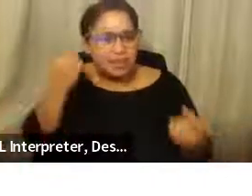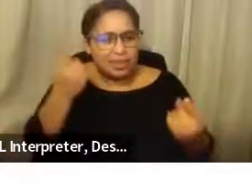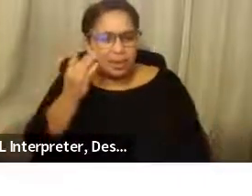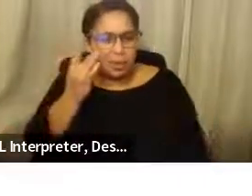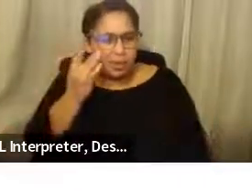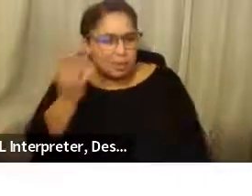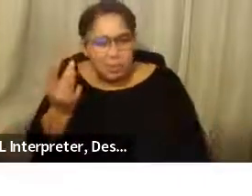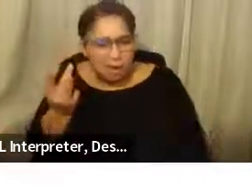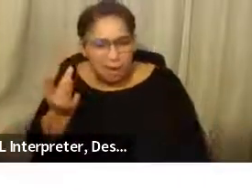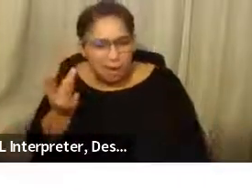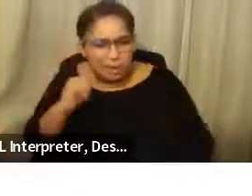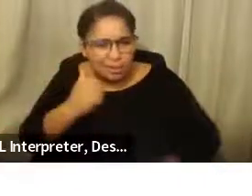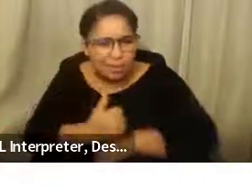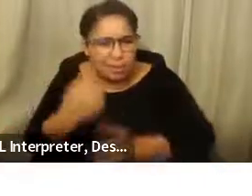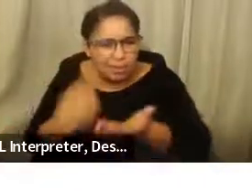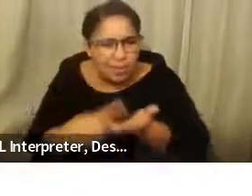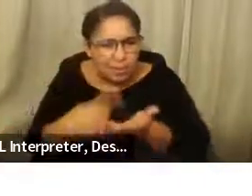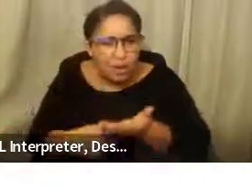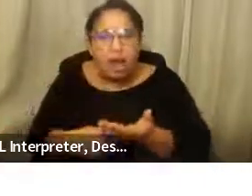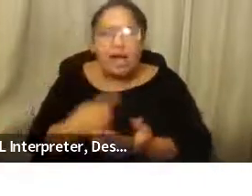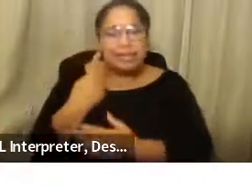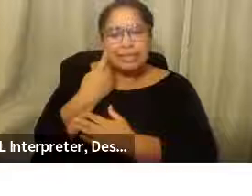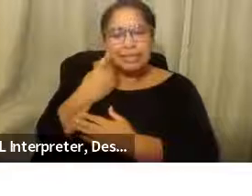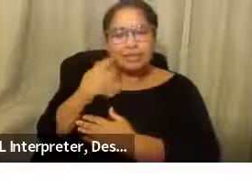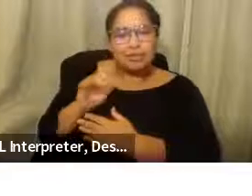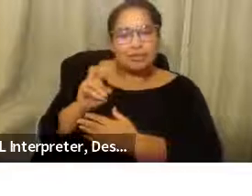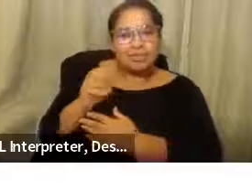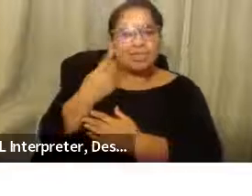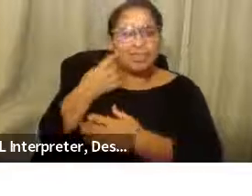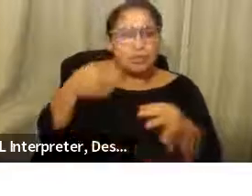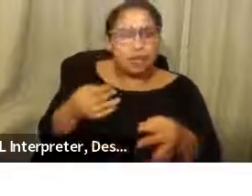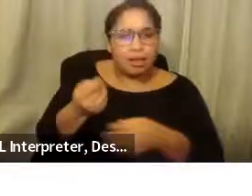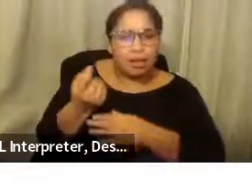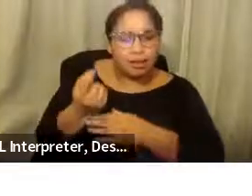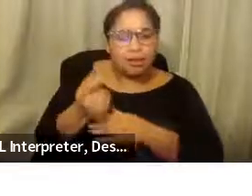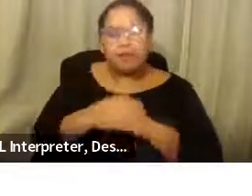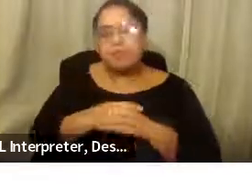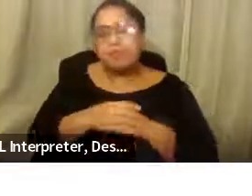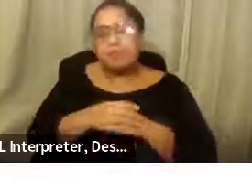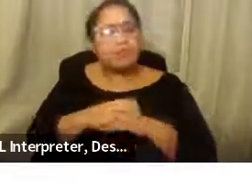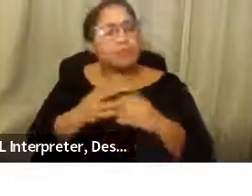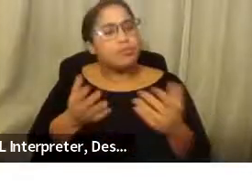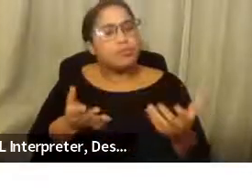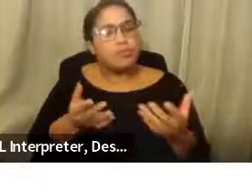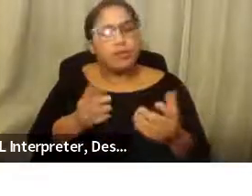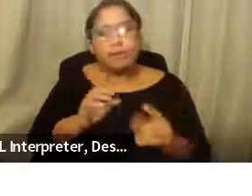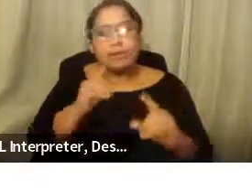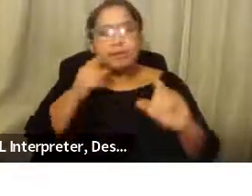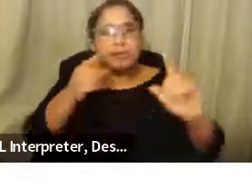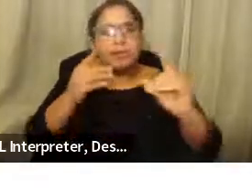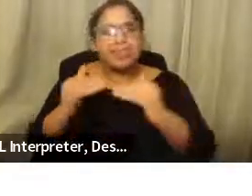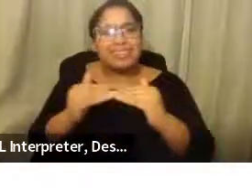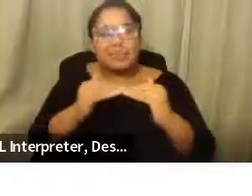call this forum? And Tueri's touched a little bit on why we've done this, but we are interested in